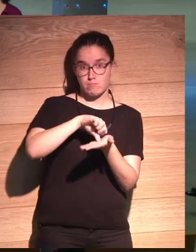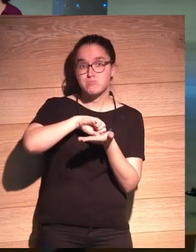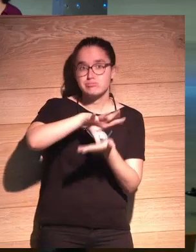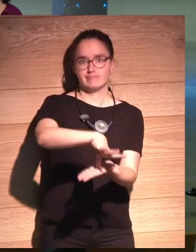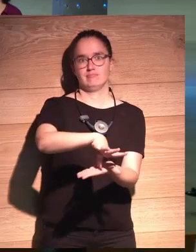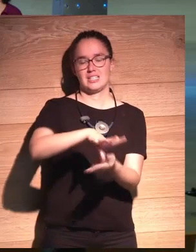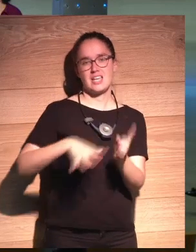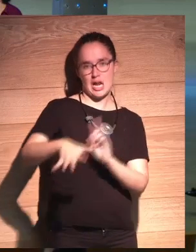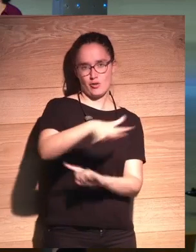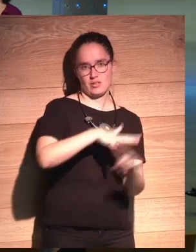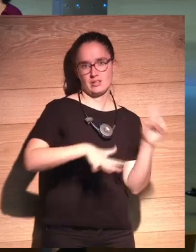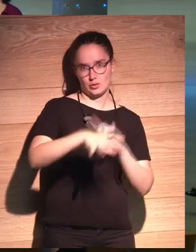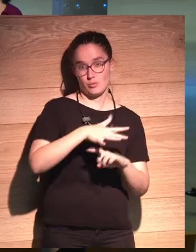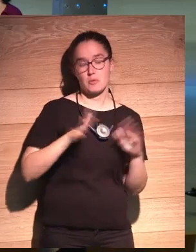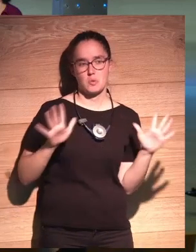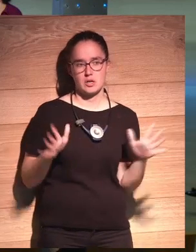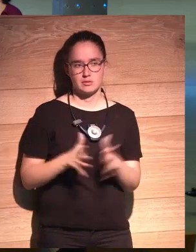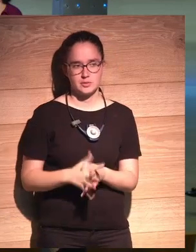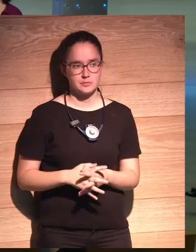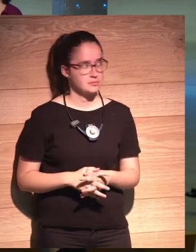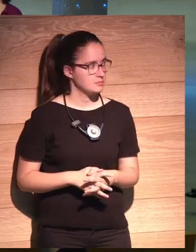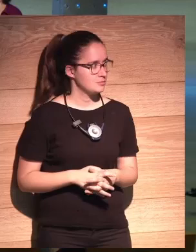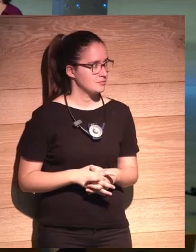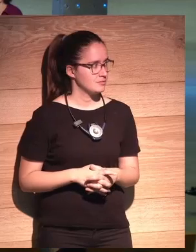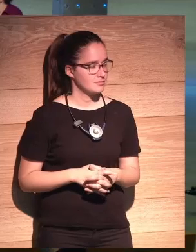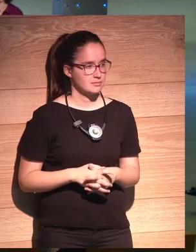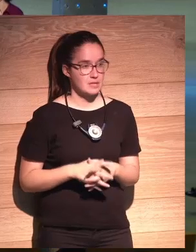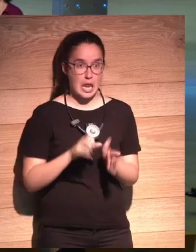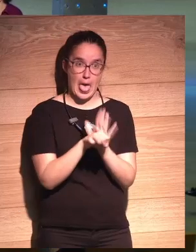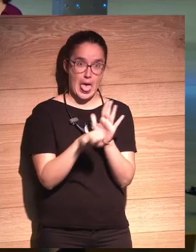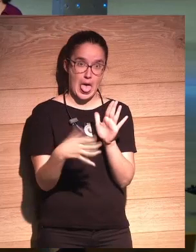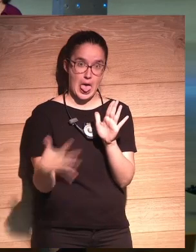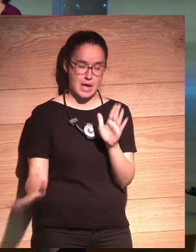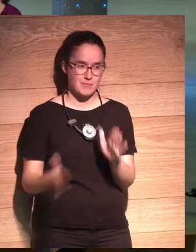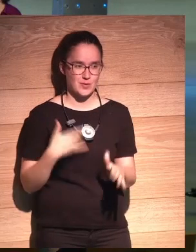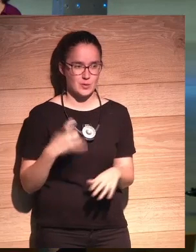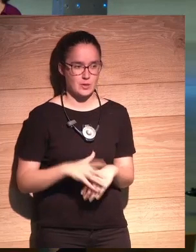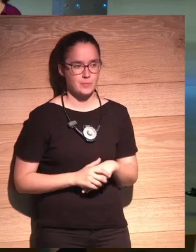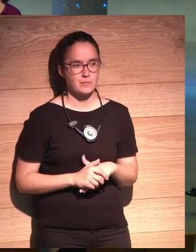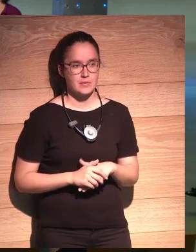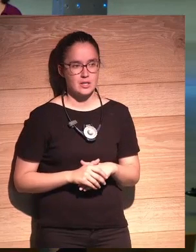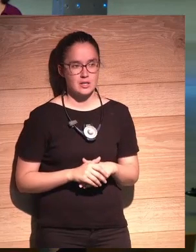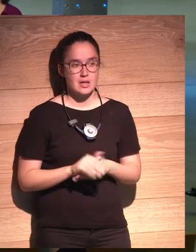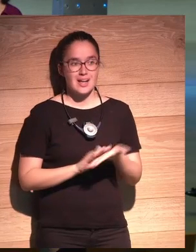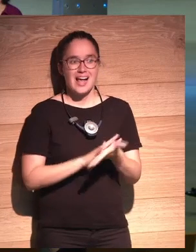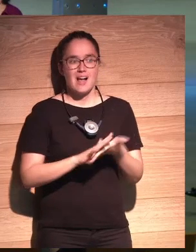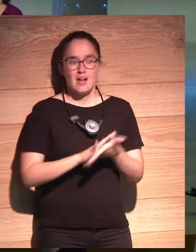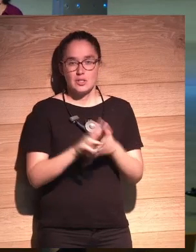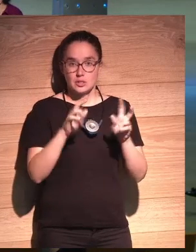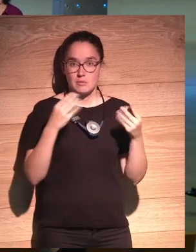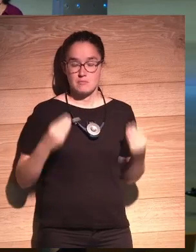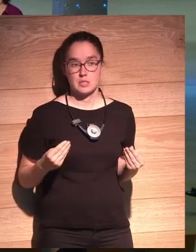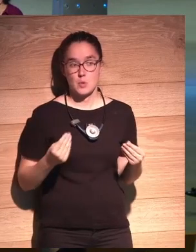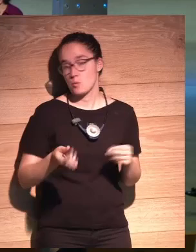taken into account other criteria such as decentralization. I could talk a lot more, but